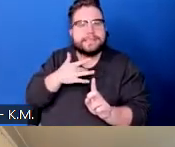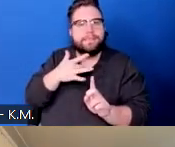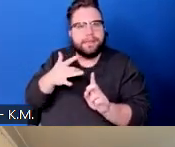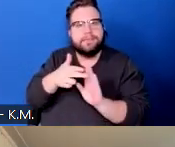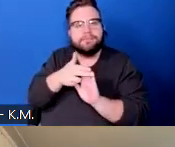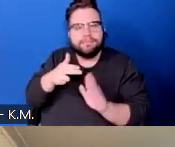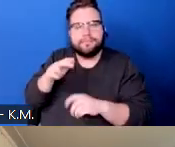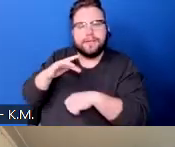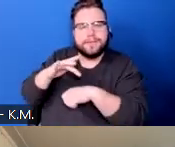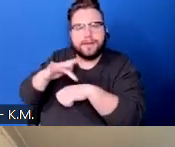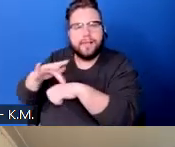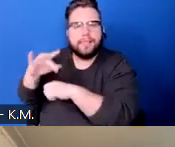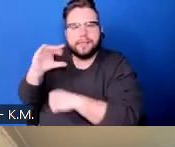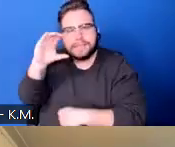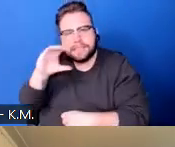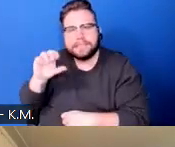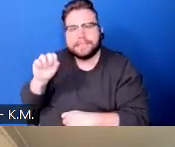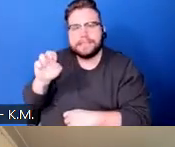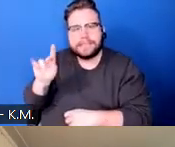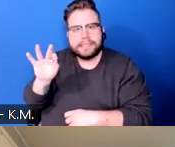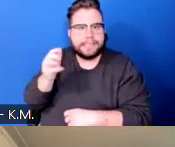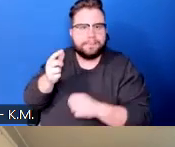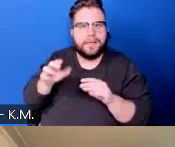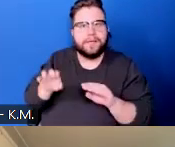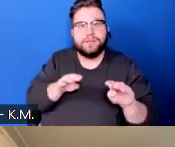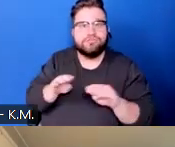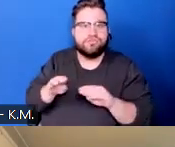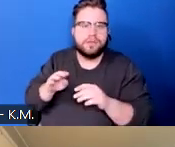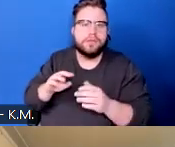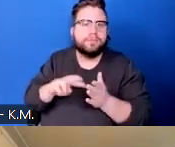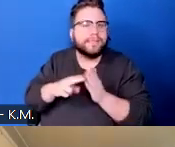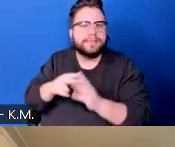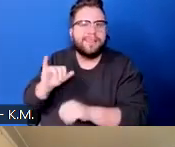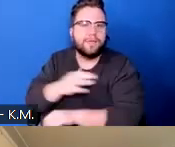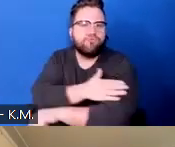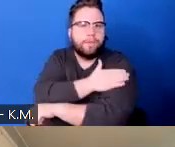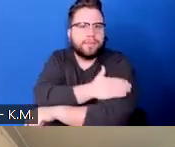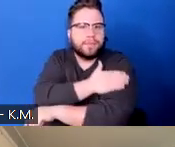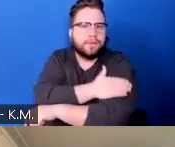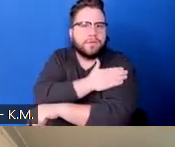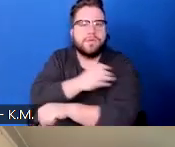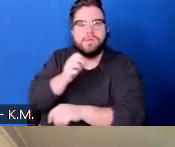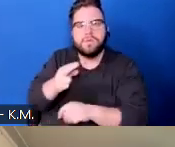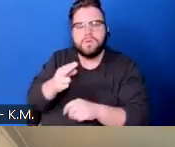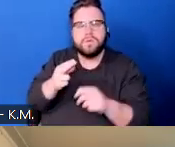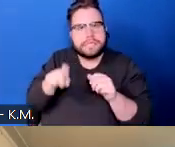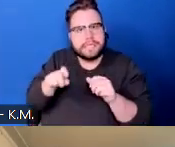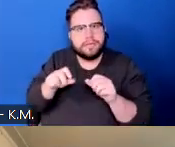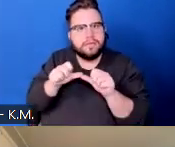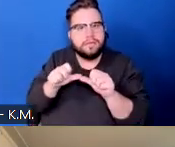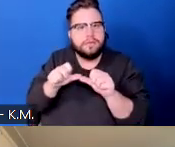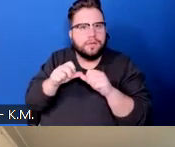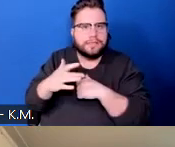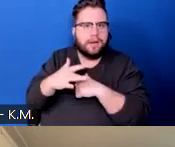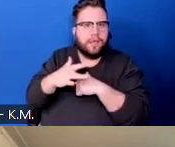things like rubbing or reaching out to get some kind of tactile input. The other